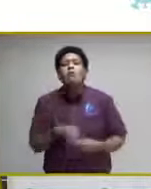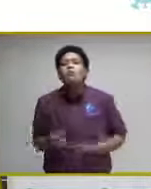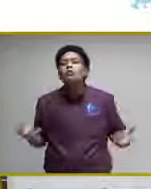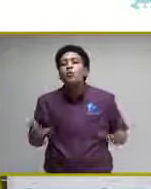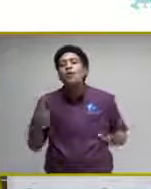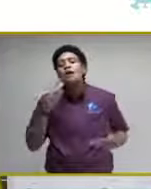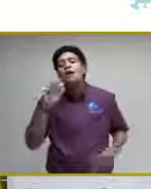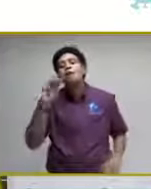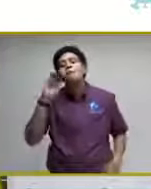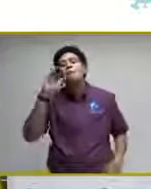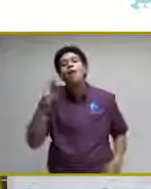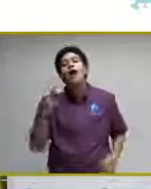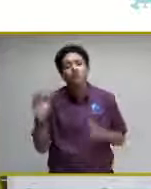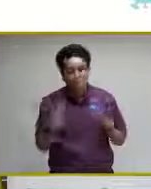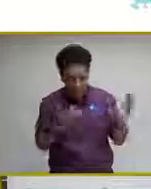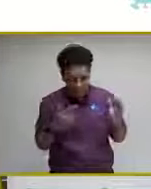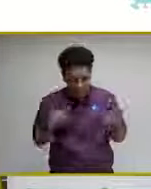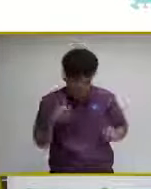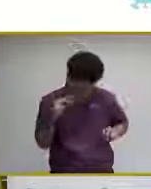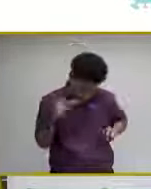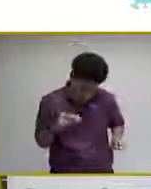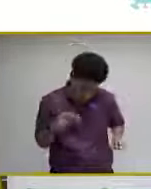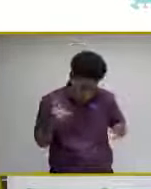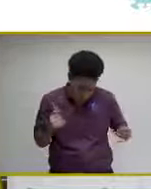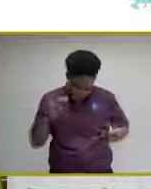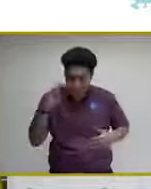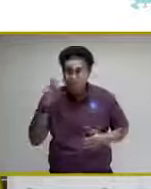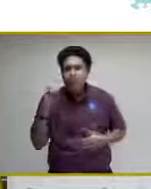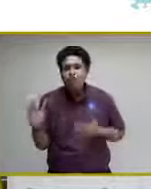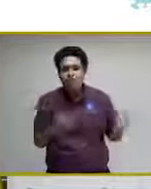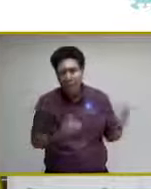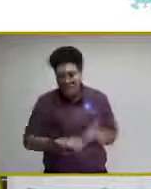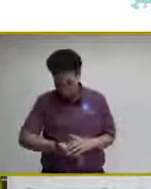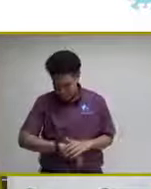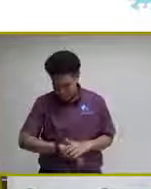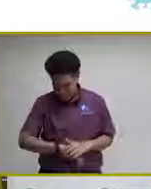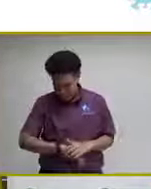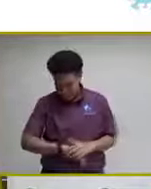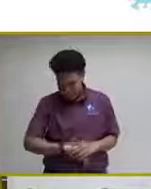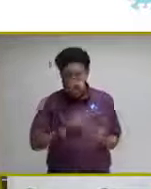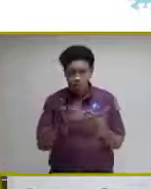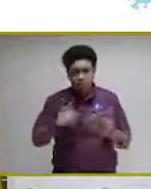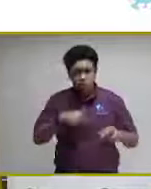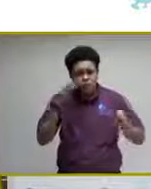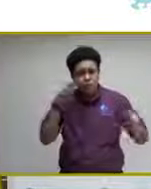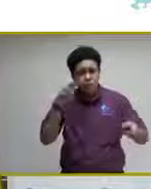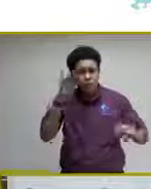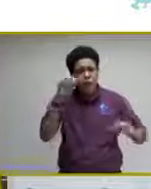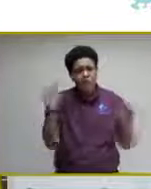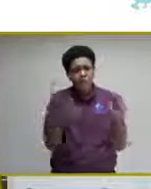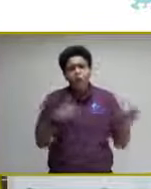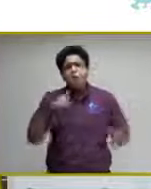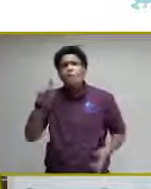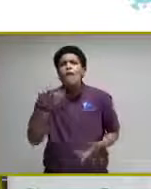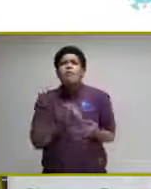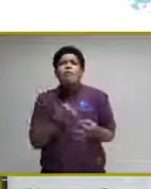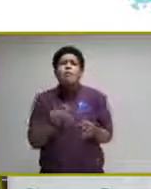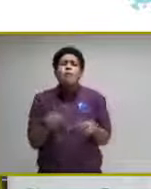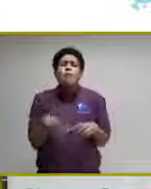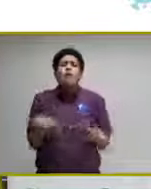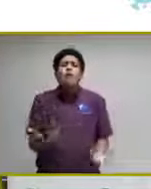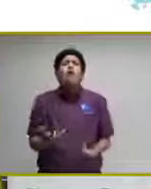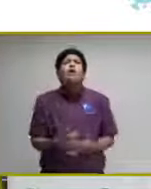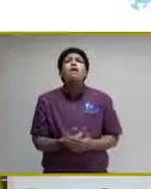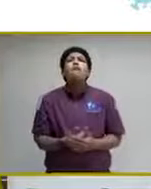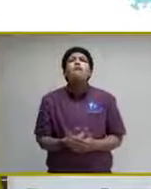the micro plan. And so we are looking now at the micro plan. But before we look at the micro plan, we must talk about